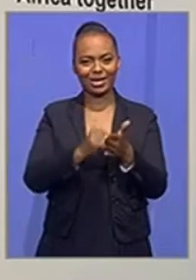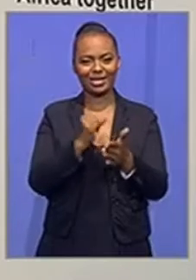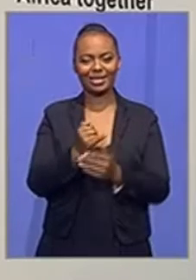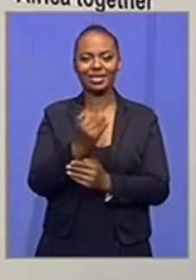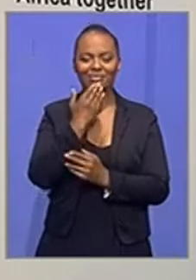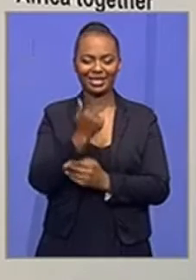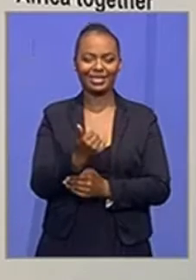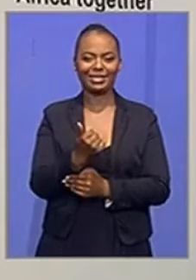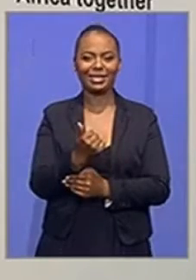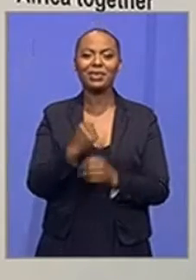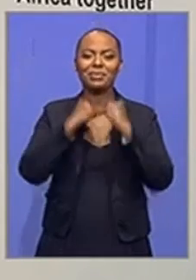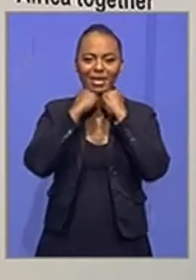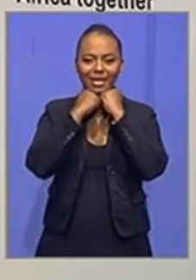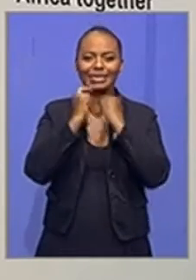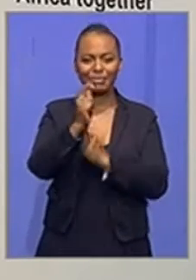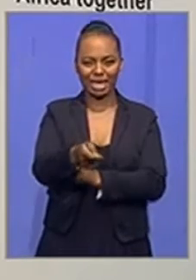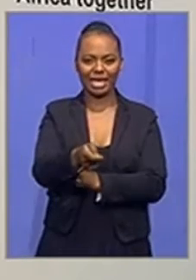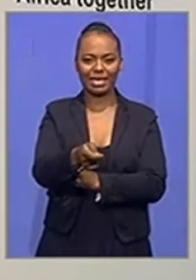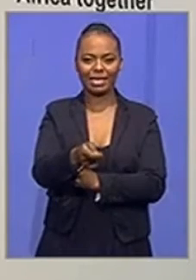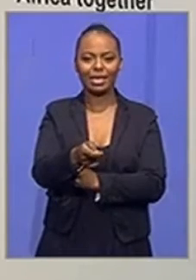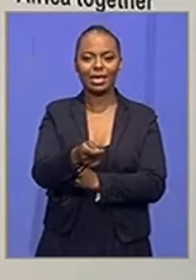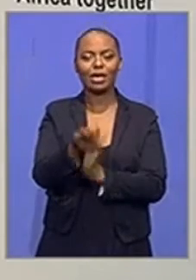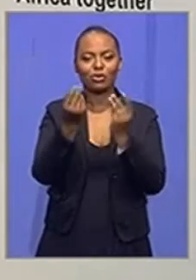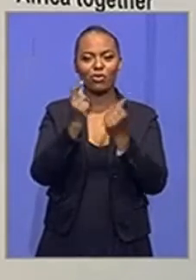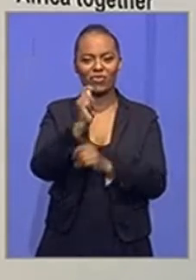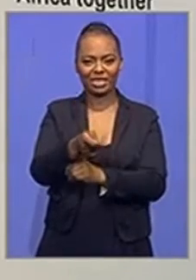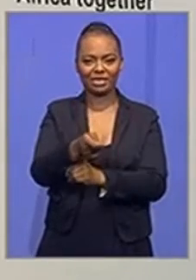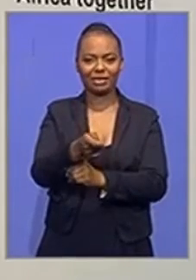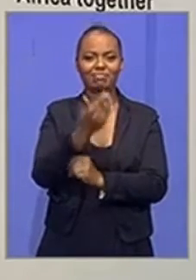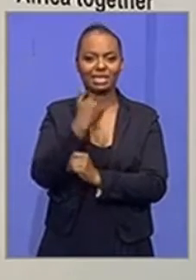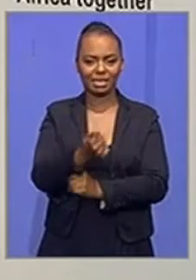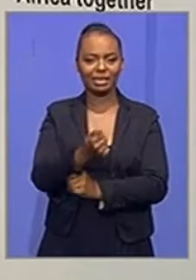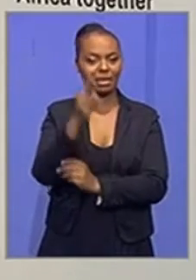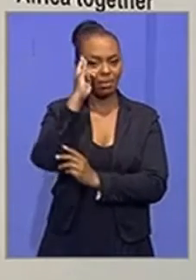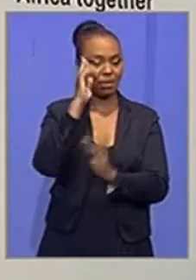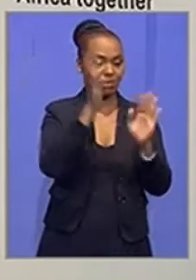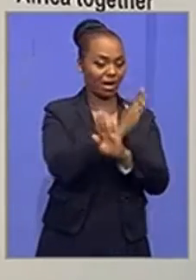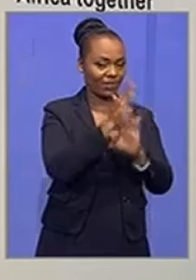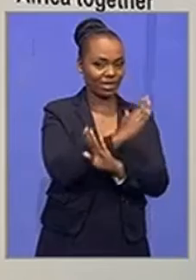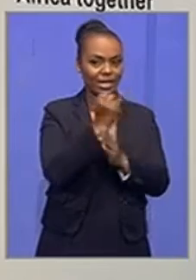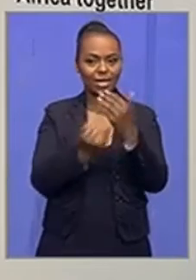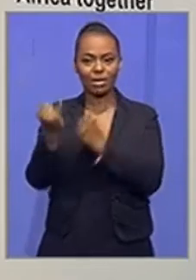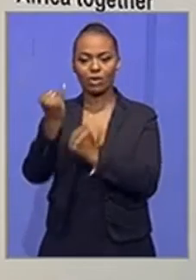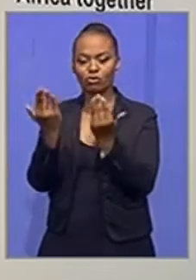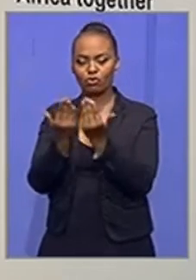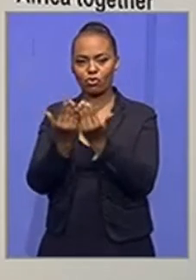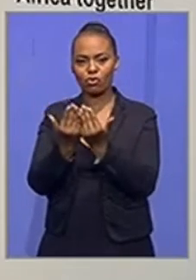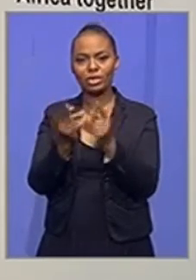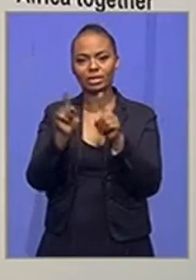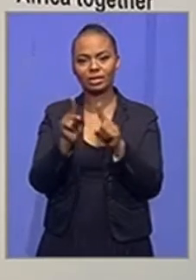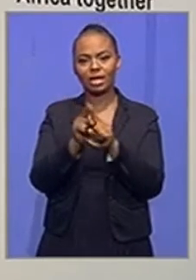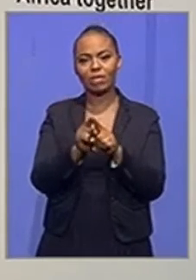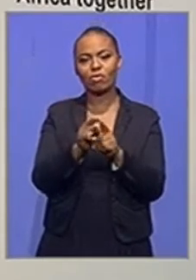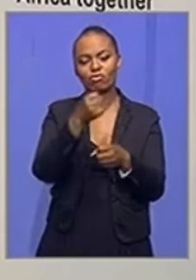parents will pay. Remember, most of our independent schools, private schools, and quintile 4 and